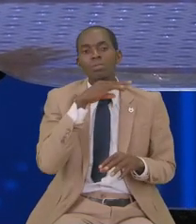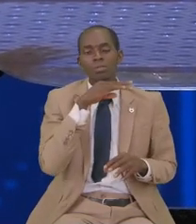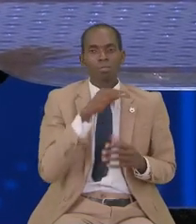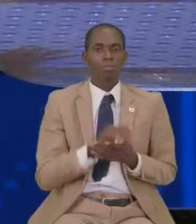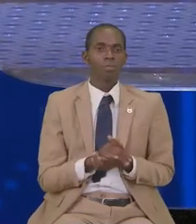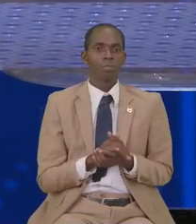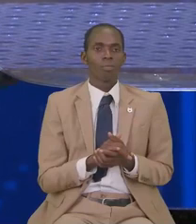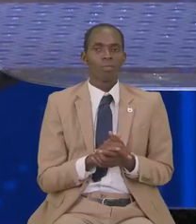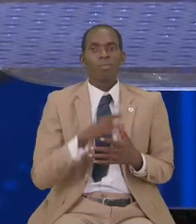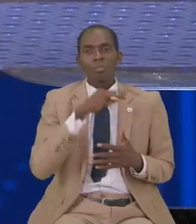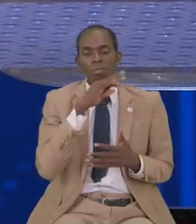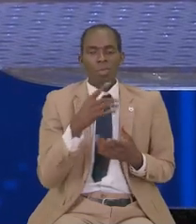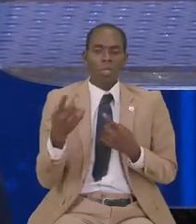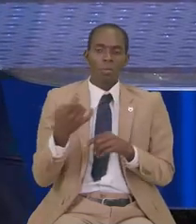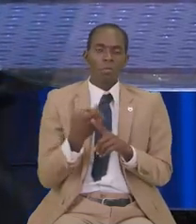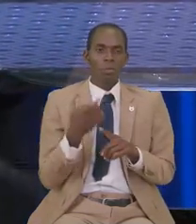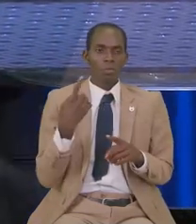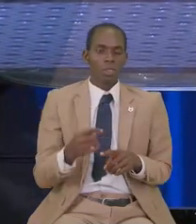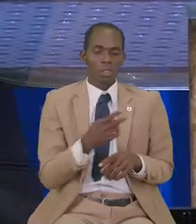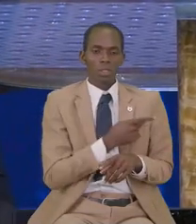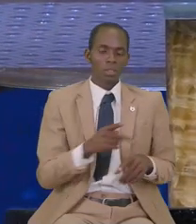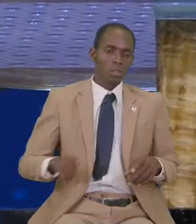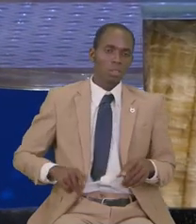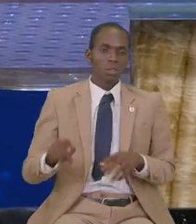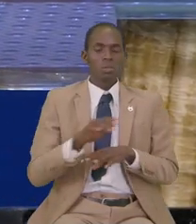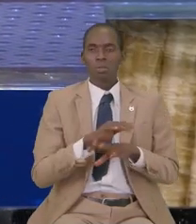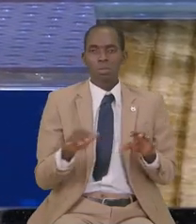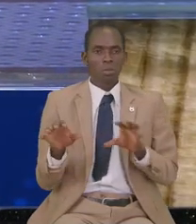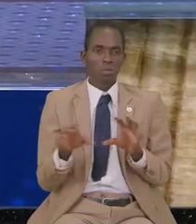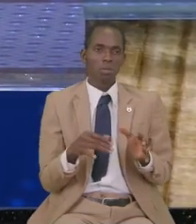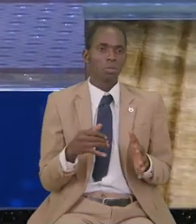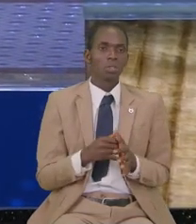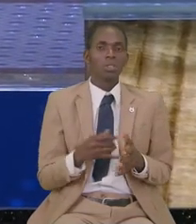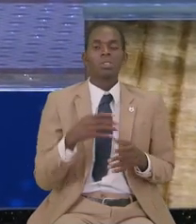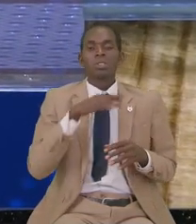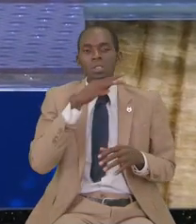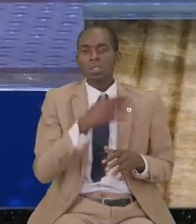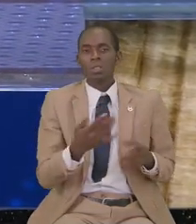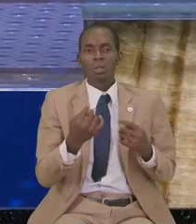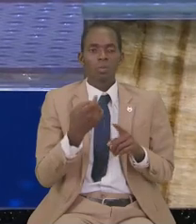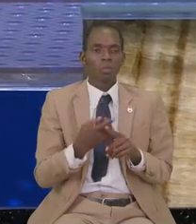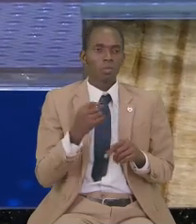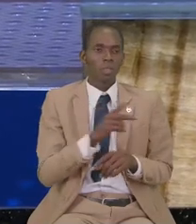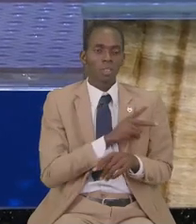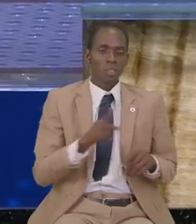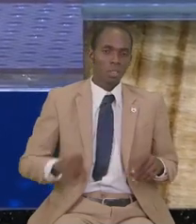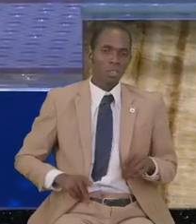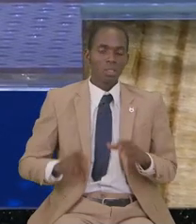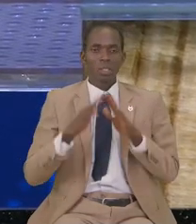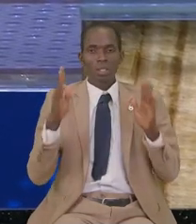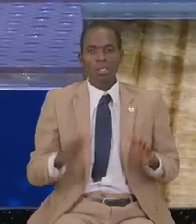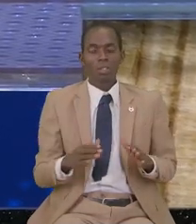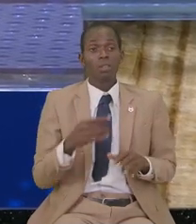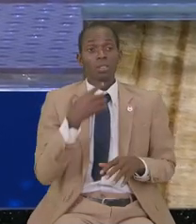iniquity. Iniquity coming from the palace, they do no iniquity. Iniquity coming from the king, give this to them, tell